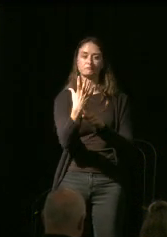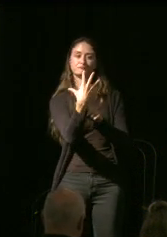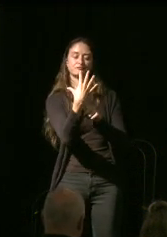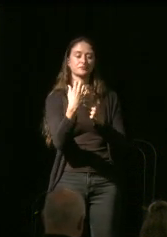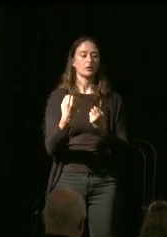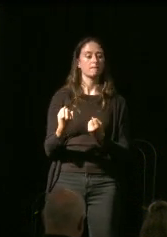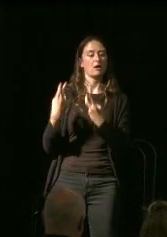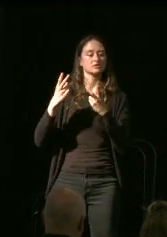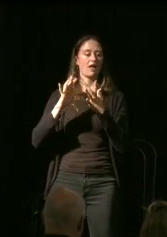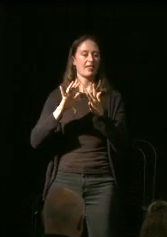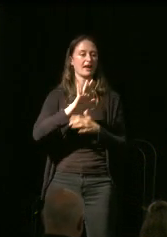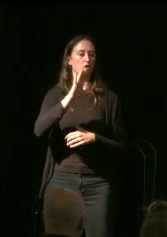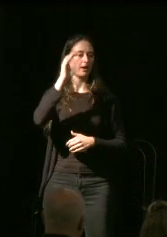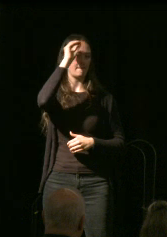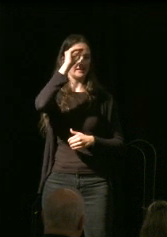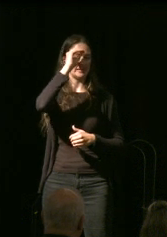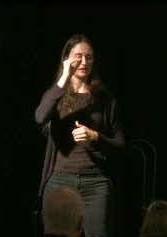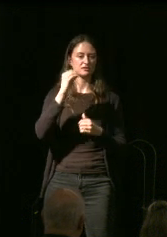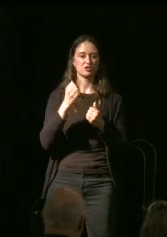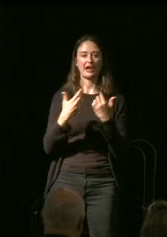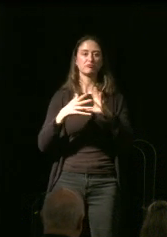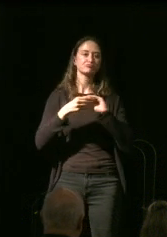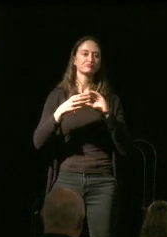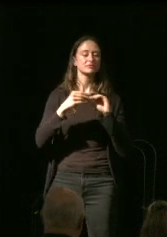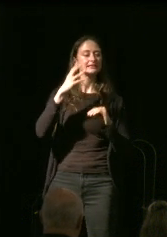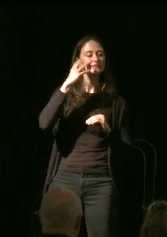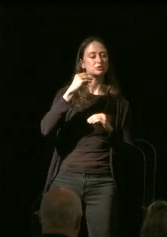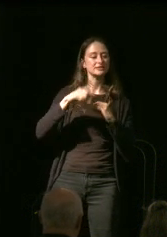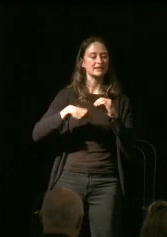media regarding the study. So yeah, thank you